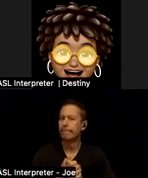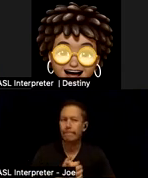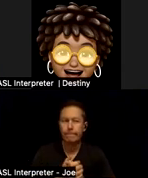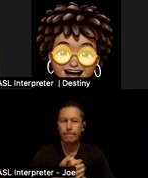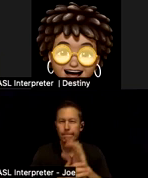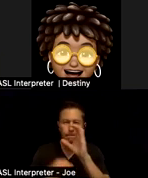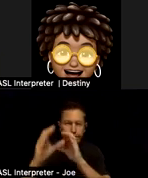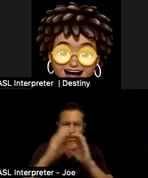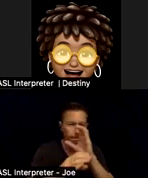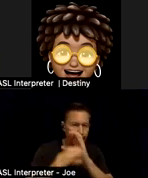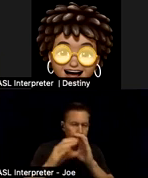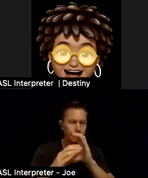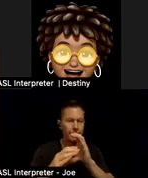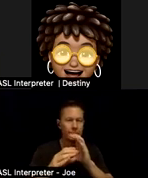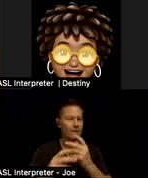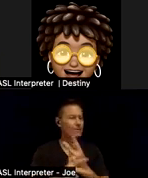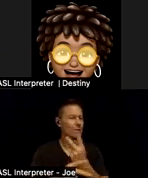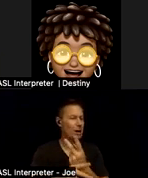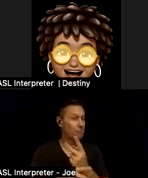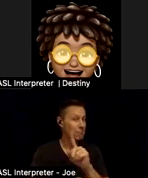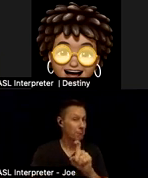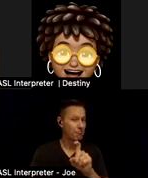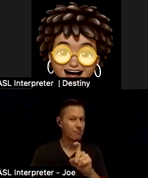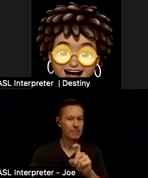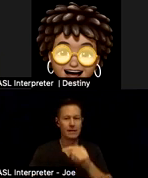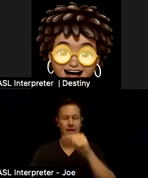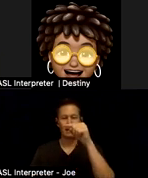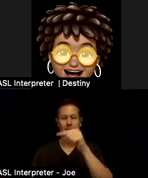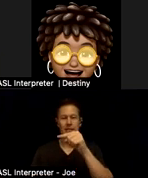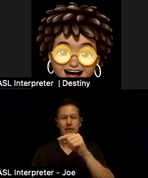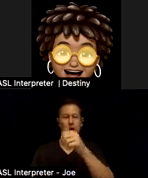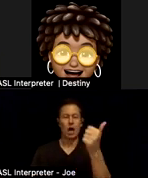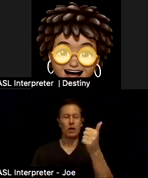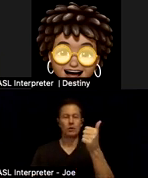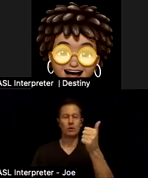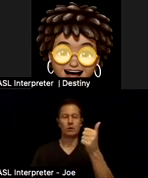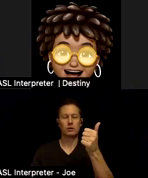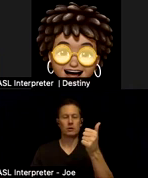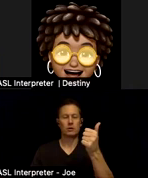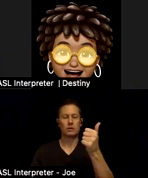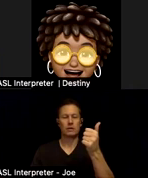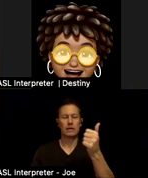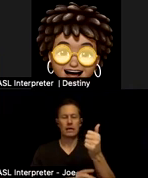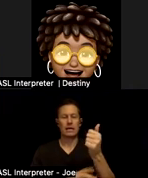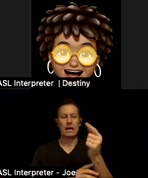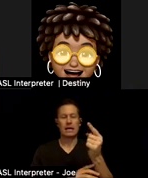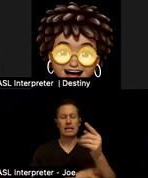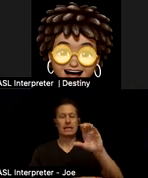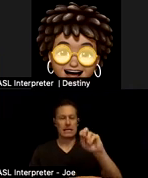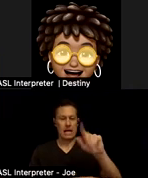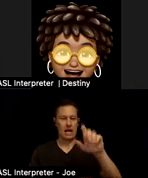Well, should have figured it out by now. It is this other candle holder right here. So this is a giant piece of